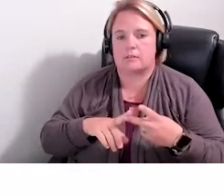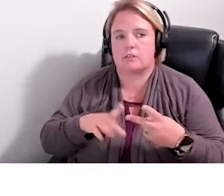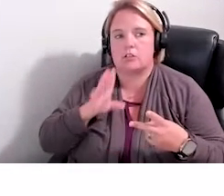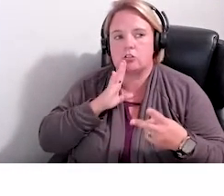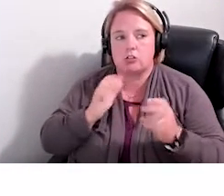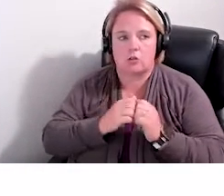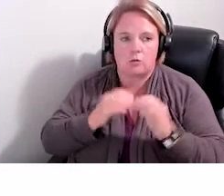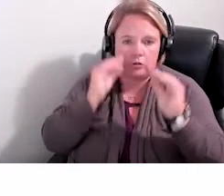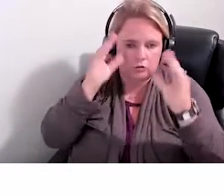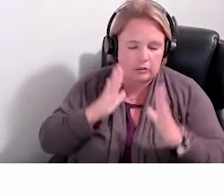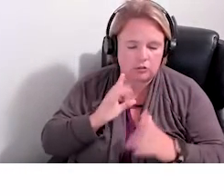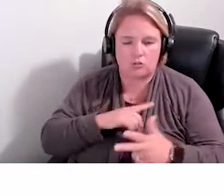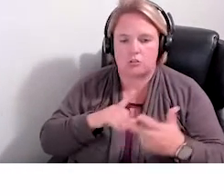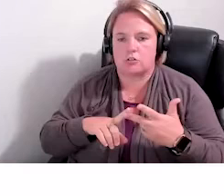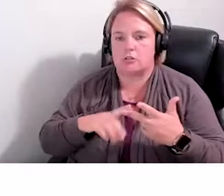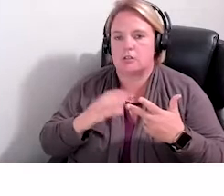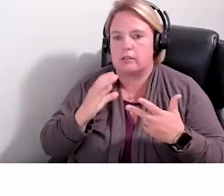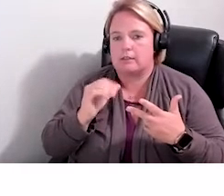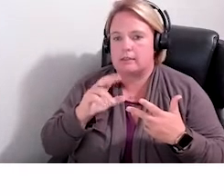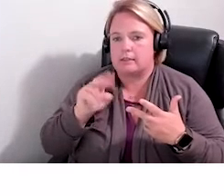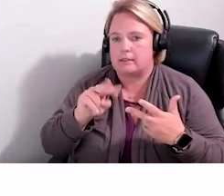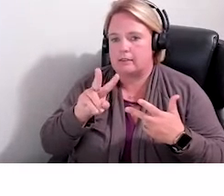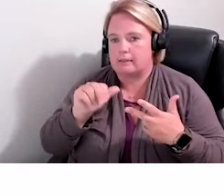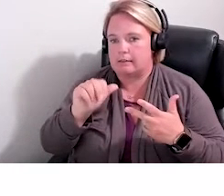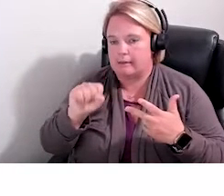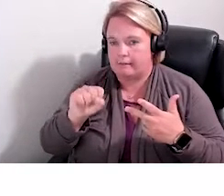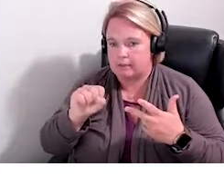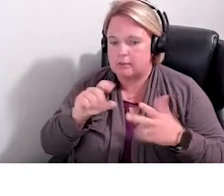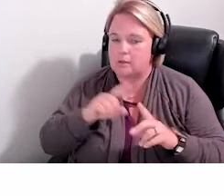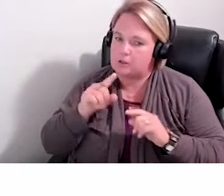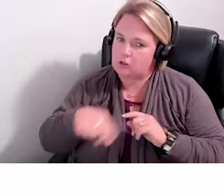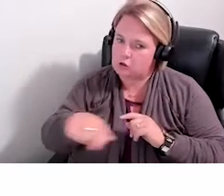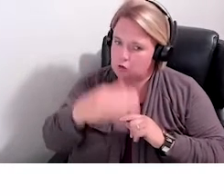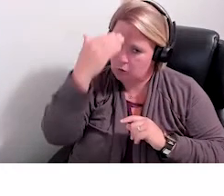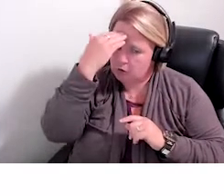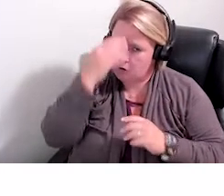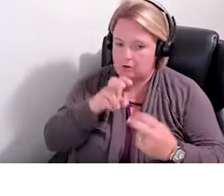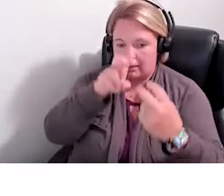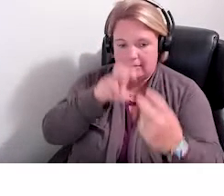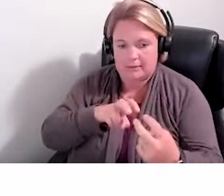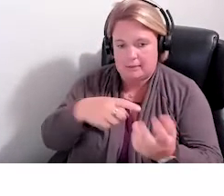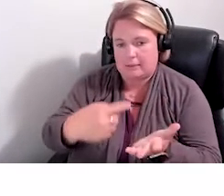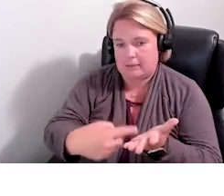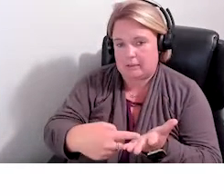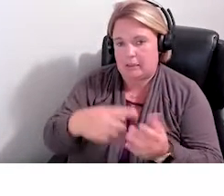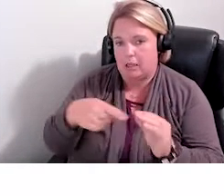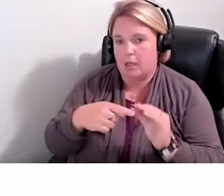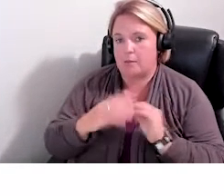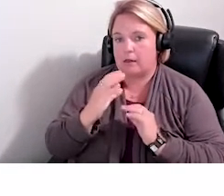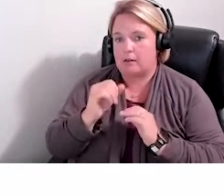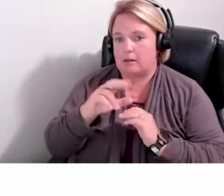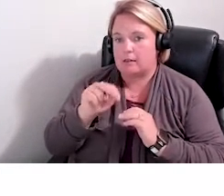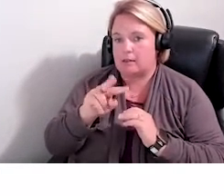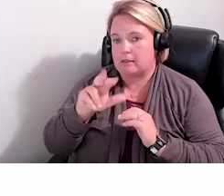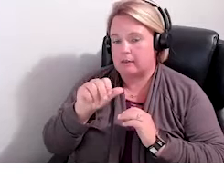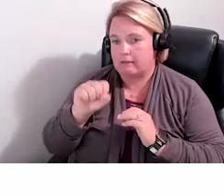on time. We looked over Canvas, but as you all know, sitting down and talking to a student about Canvas before school starts